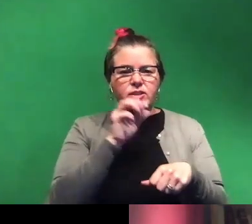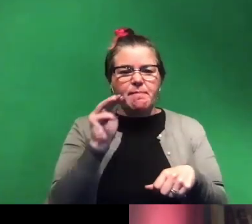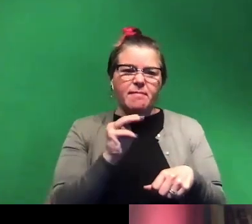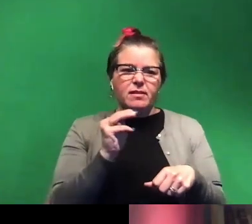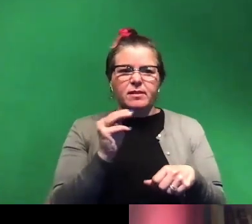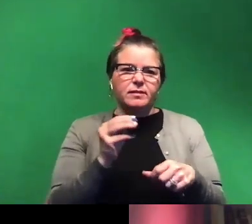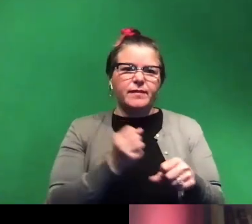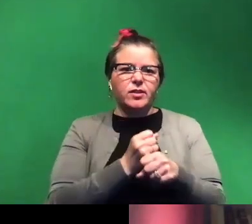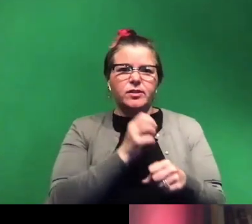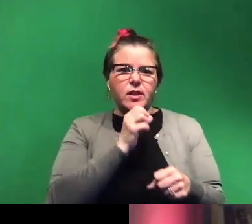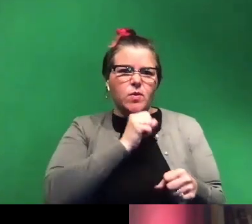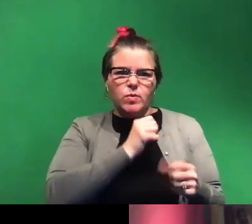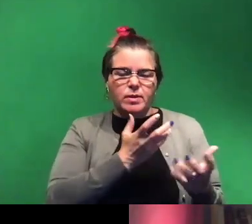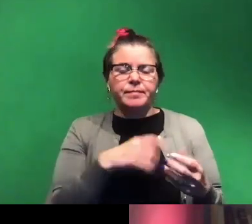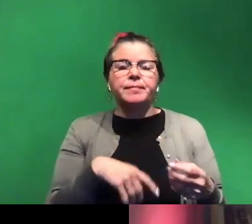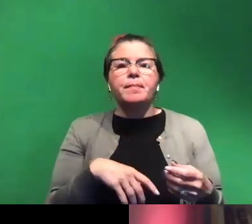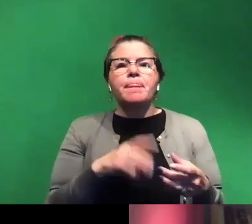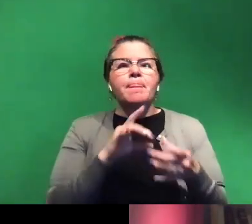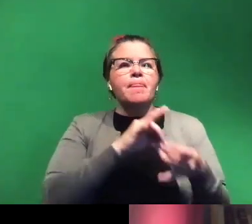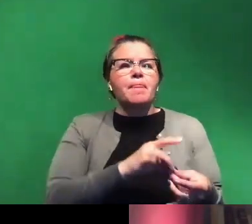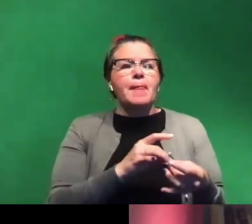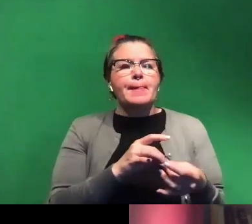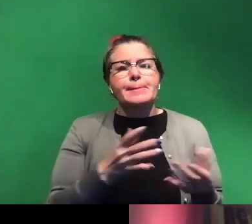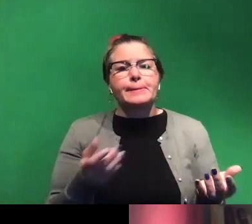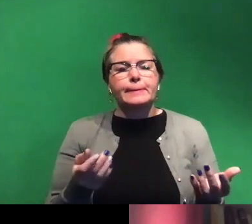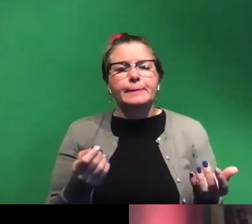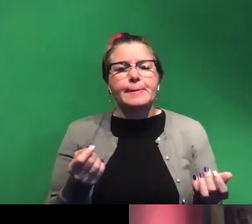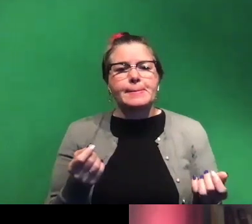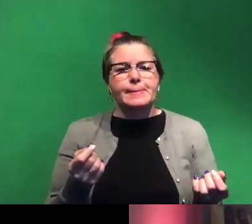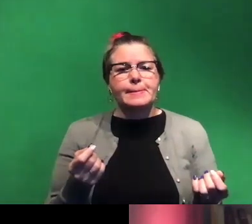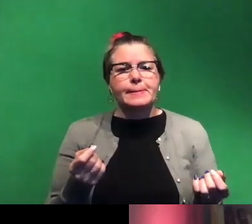old, and that has to do with basically